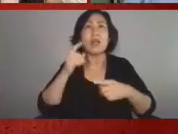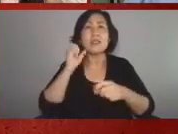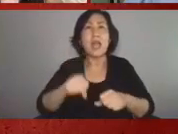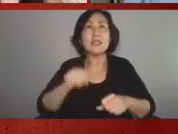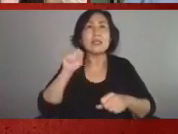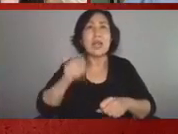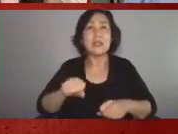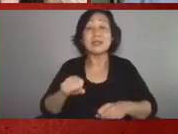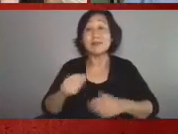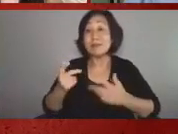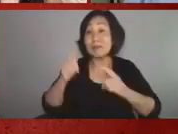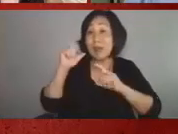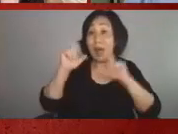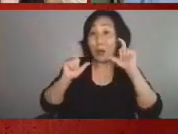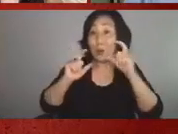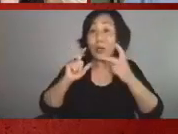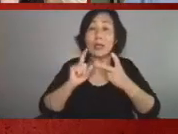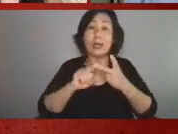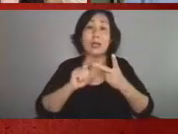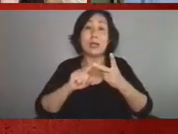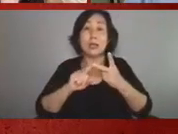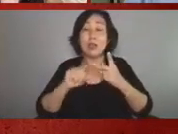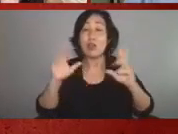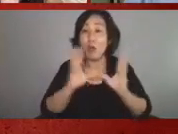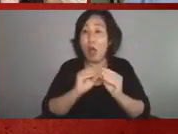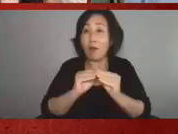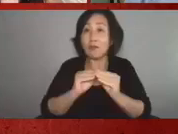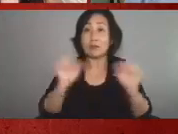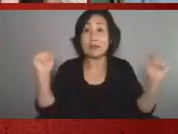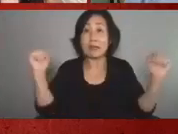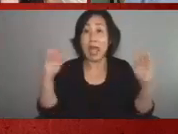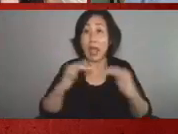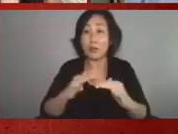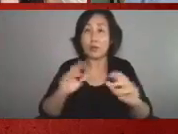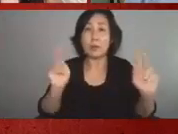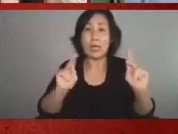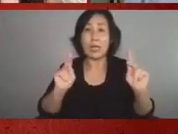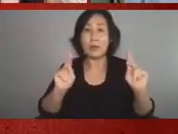at conferences and gatherings, when people are in